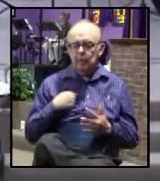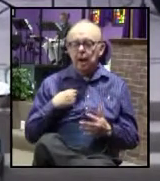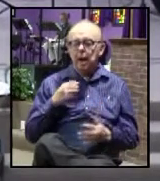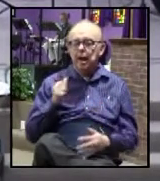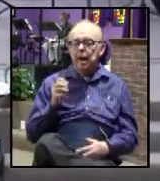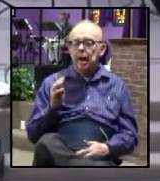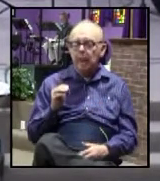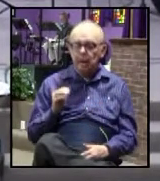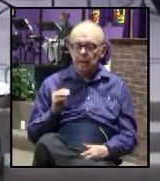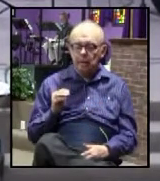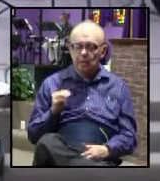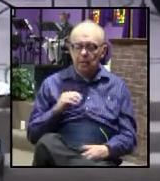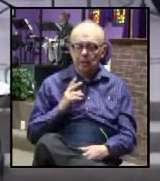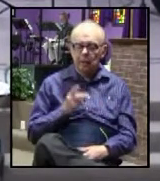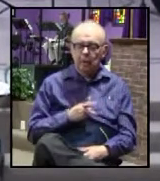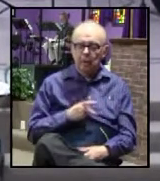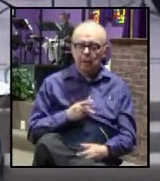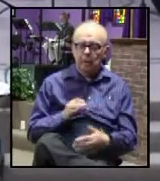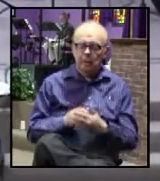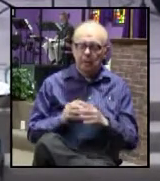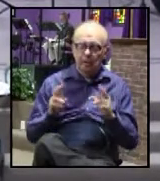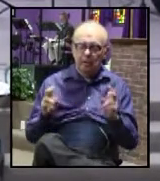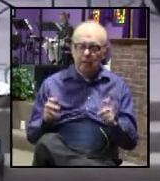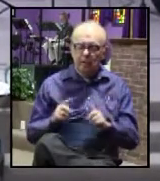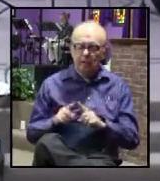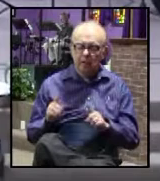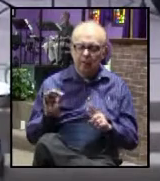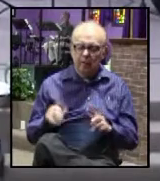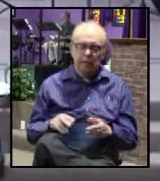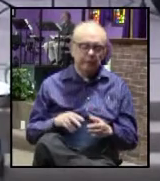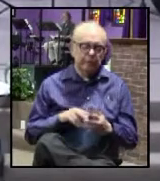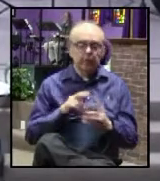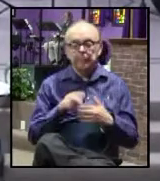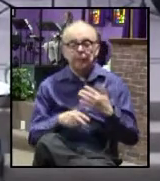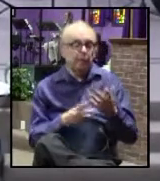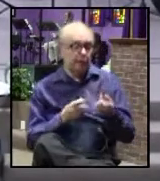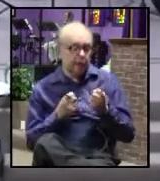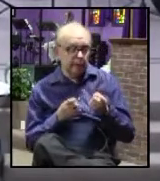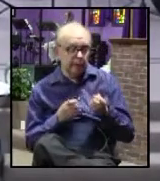am. The power in that statement, but yet we glance over it.